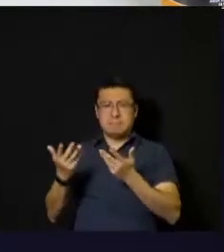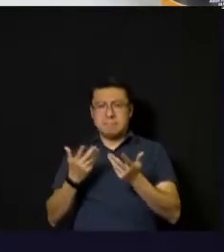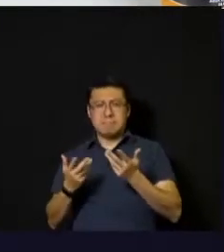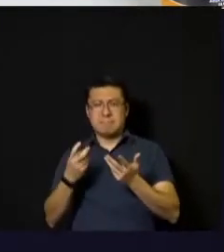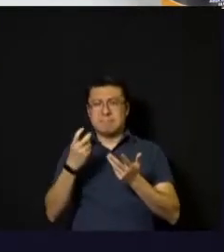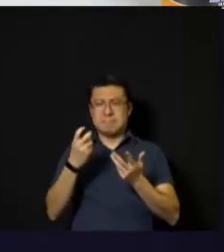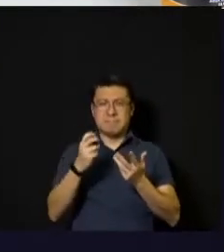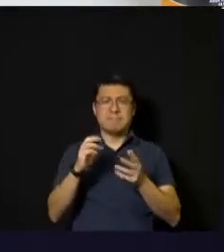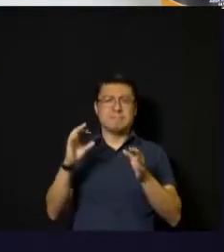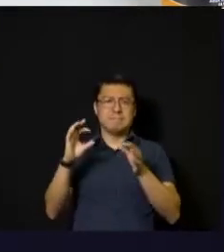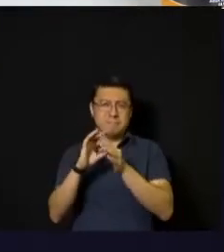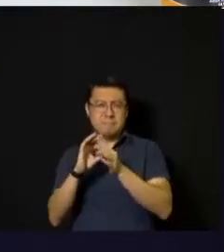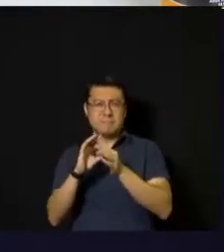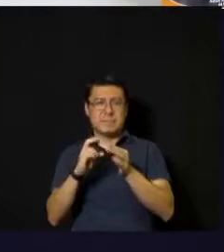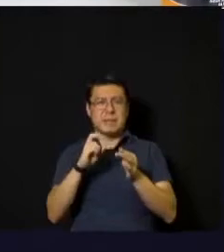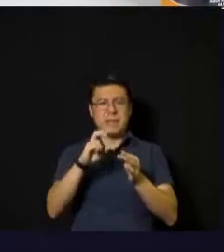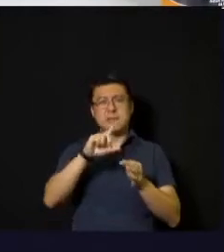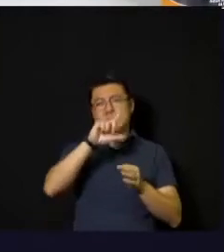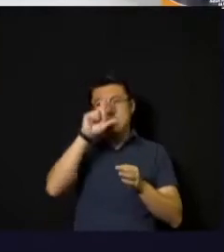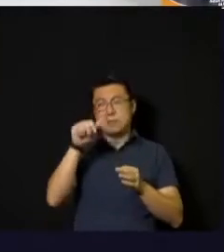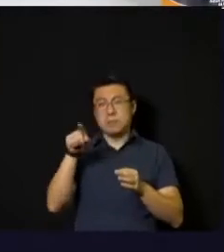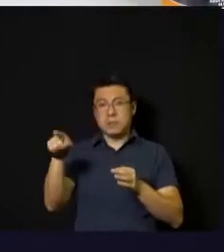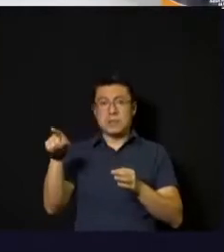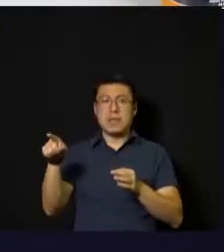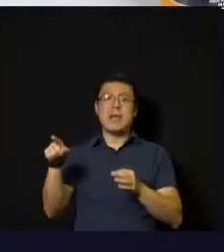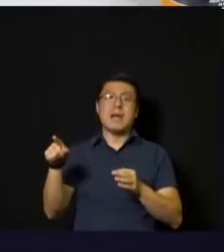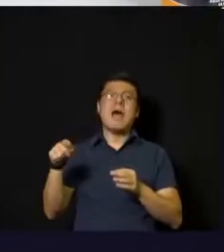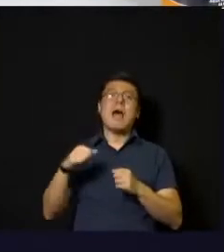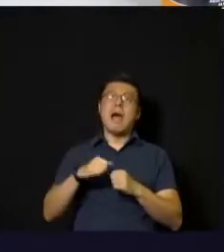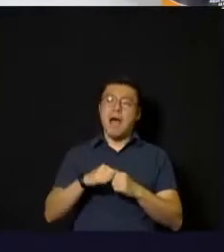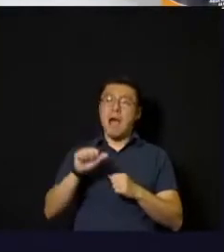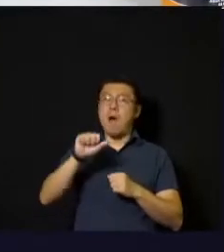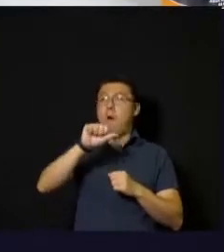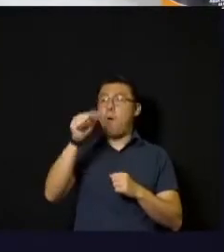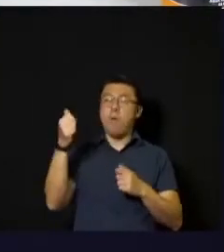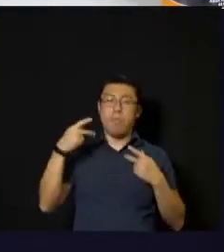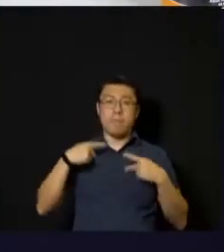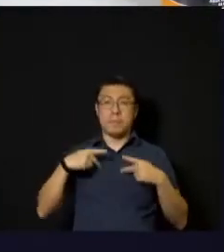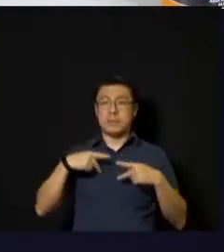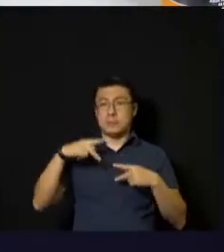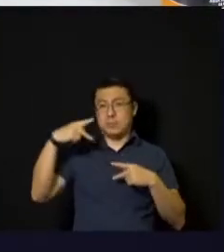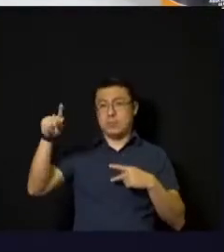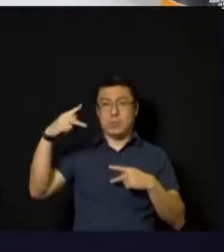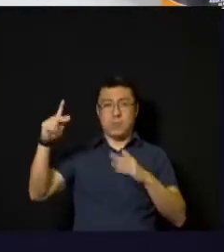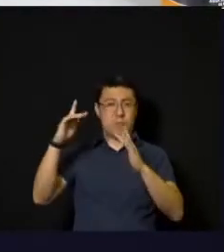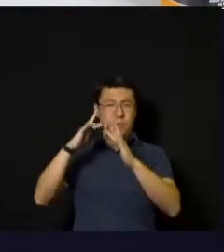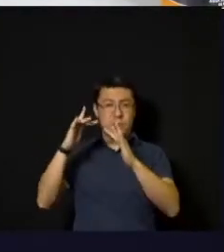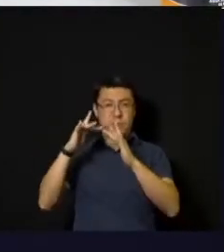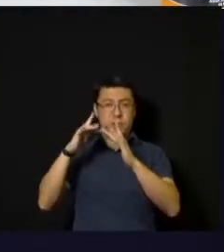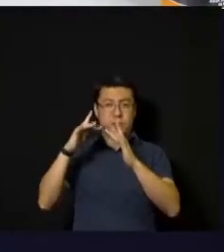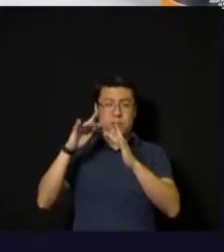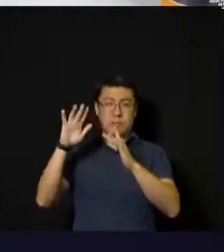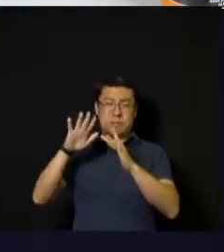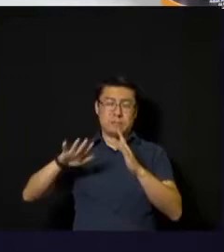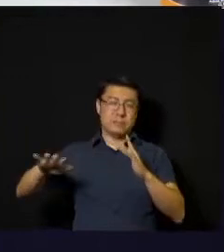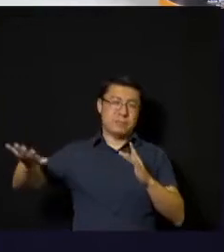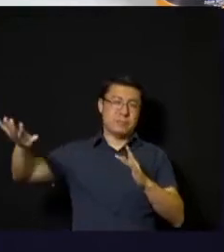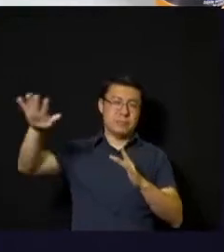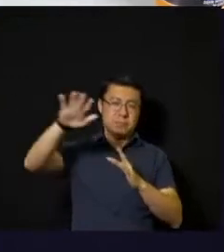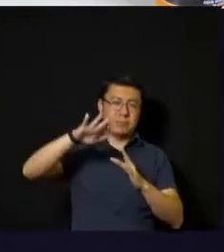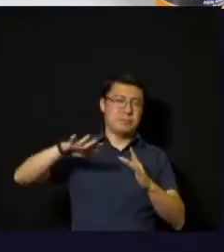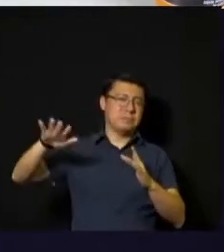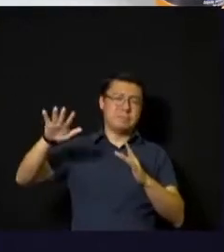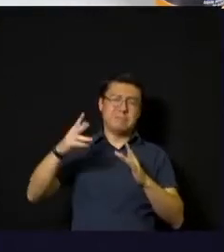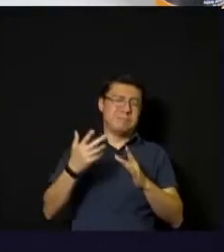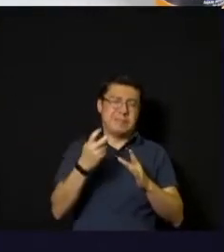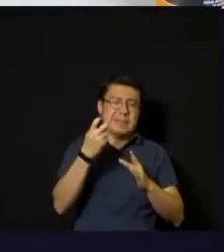getting together, and that person is going to let us reach many other people. So this